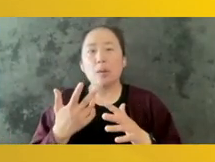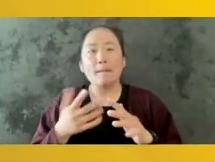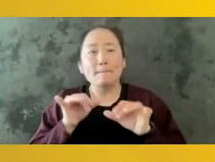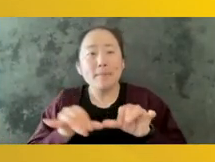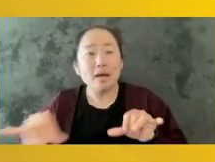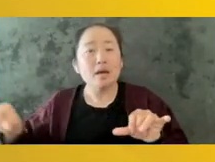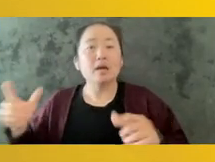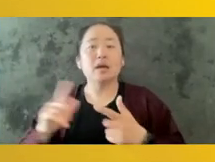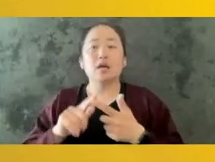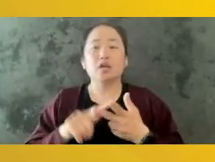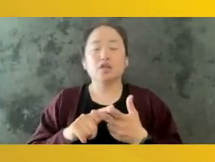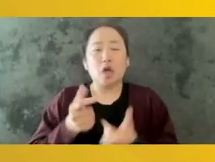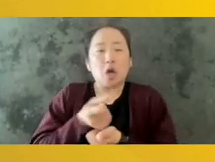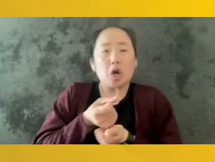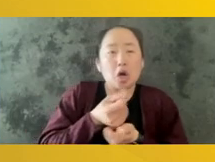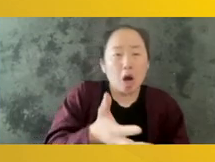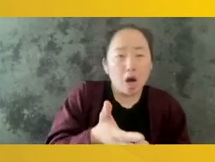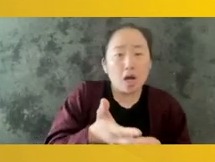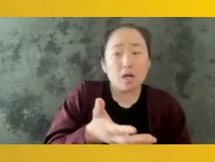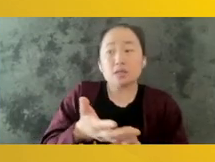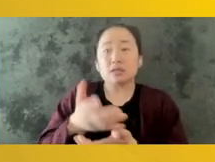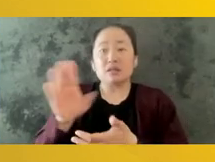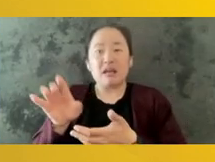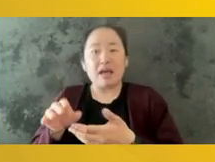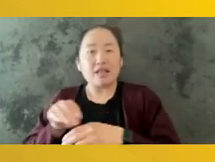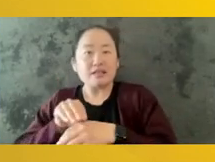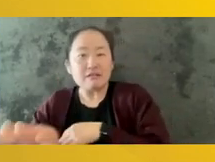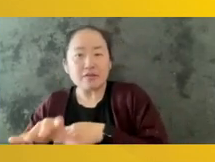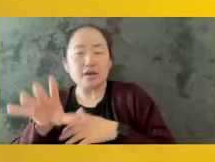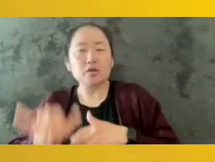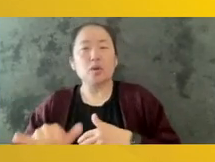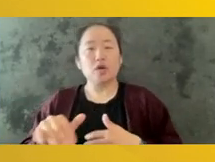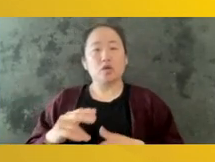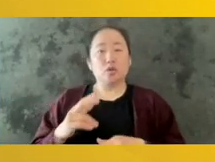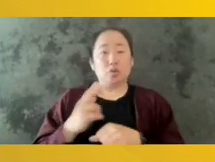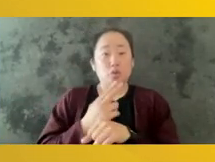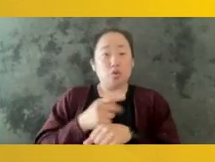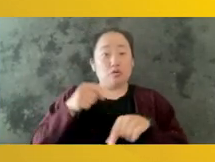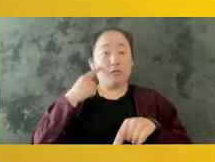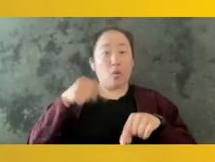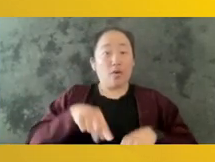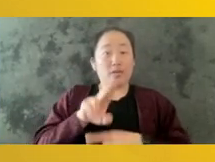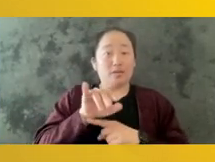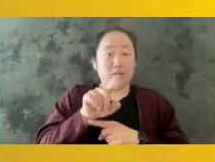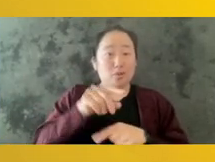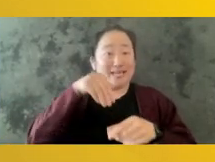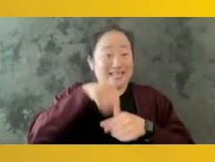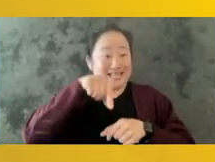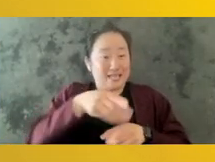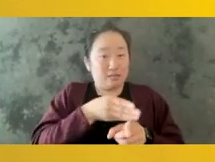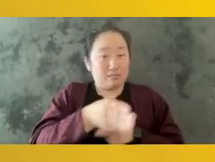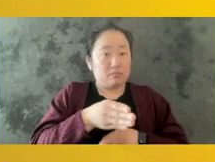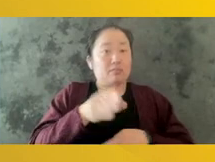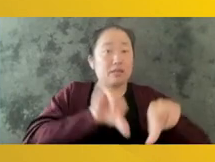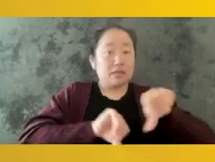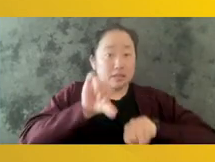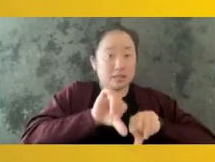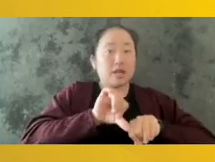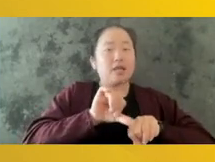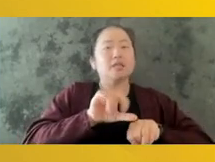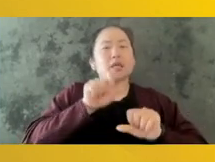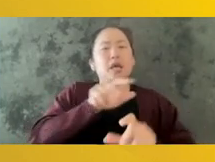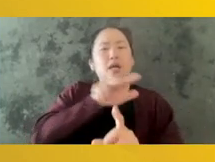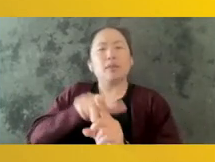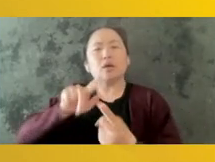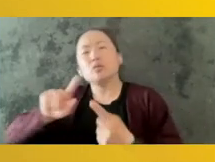cross-cutting concepts that you will see how students can use as part of the unit we're going to share today. And science engineering